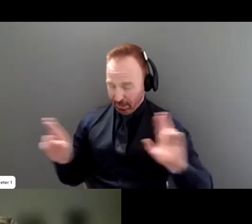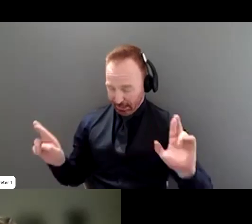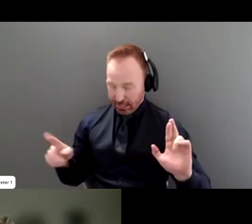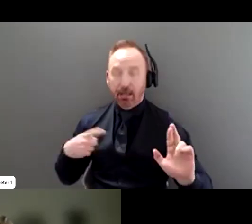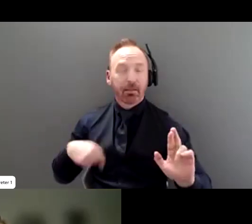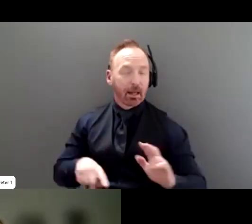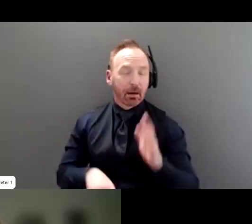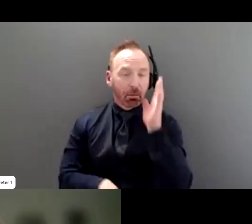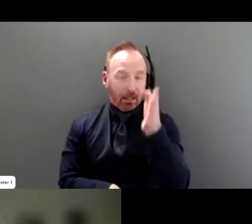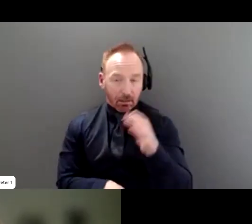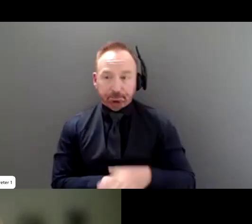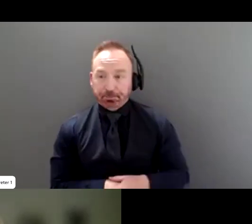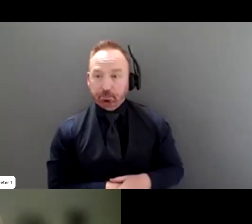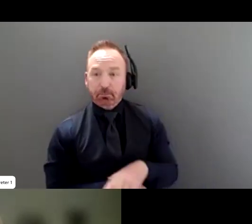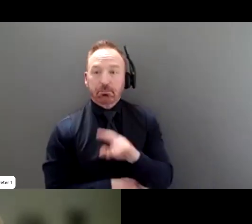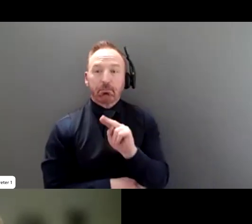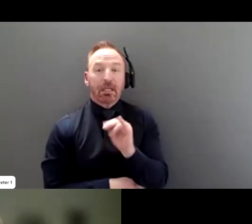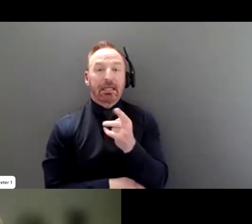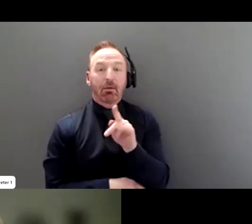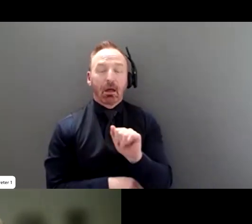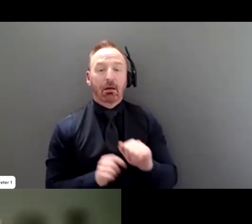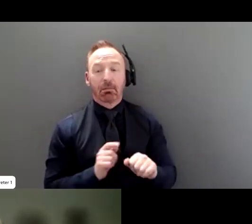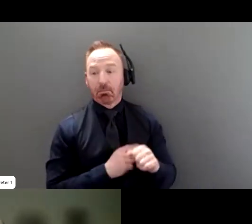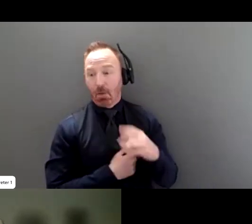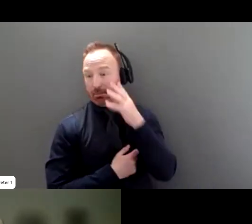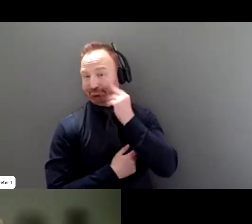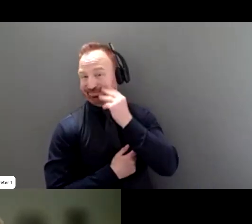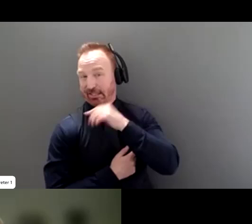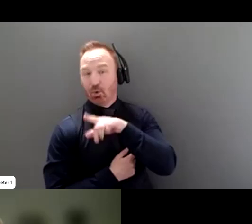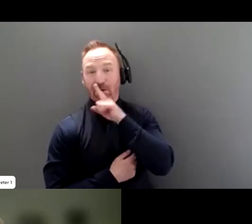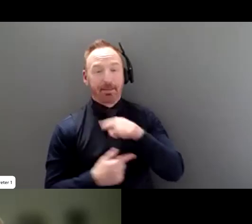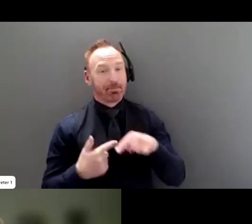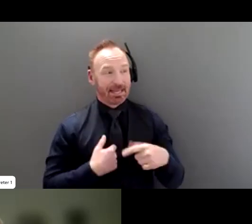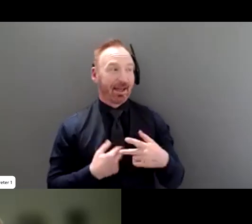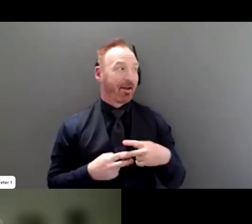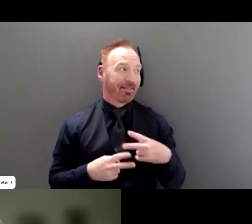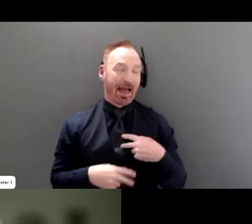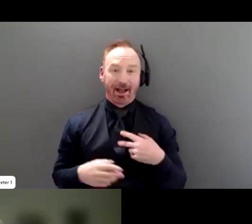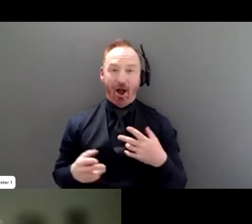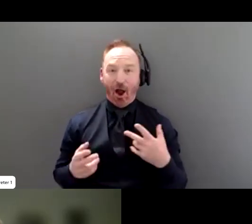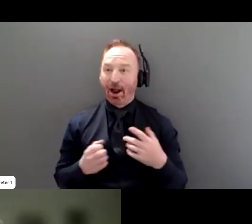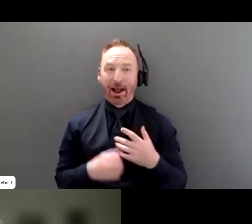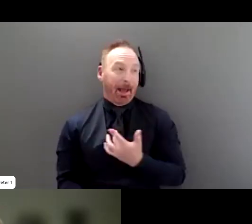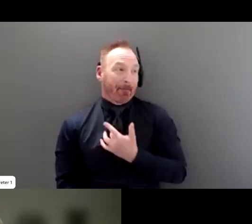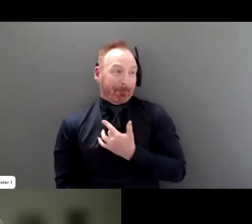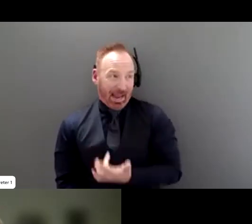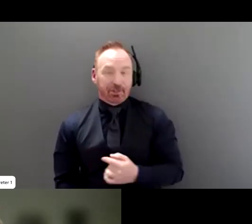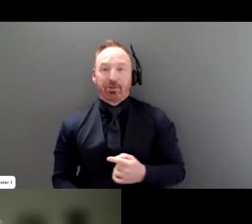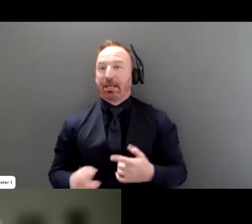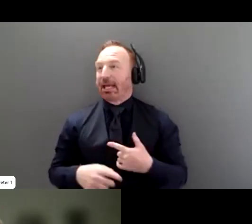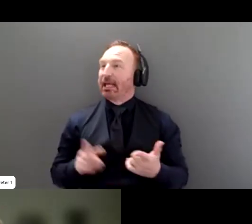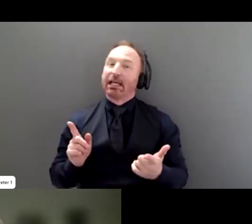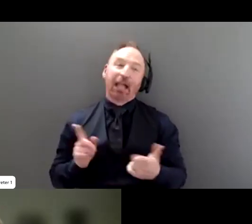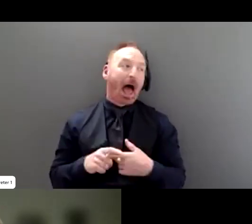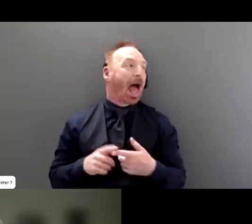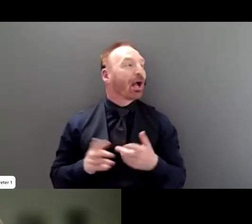say, in my experience, because I'm an extrovert, so sometimes when I walk around with my card, and then I see